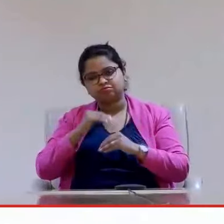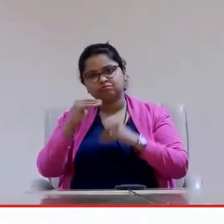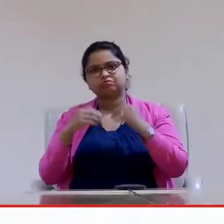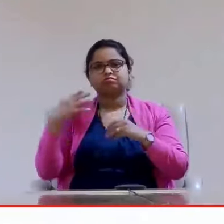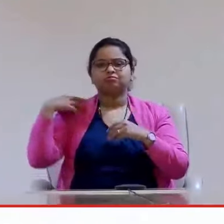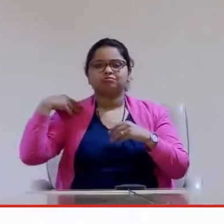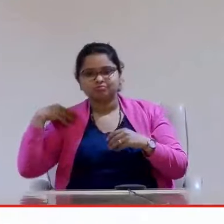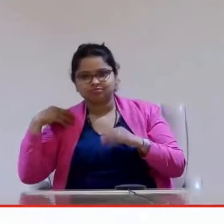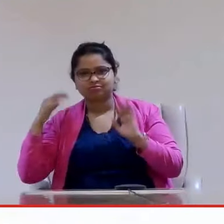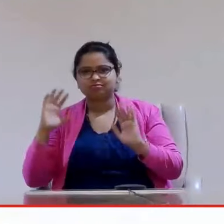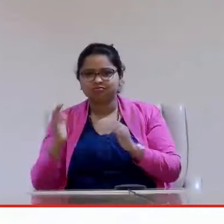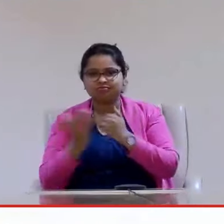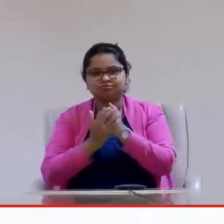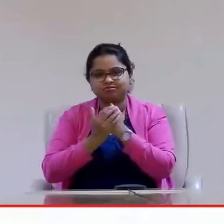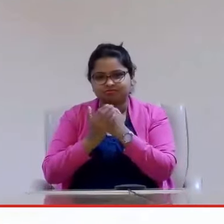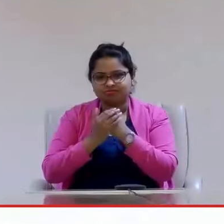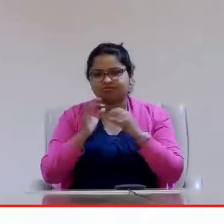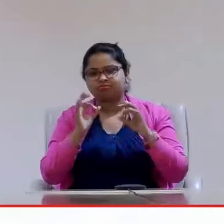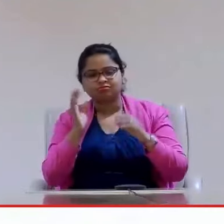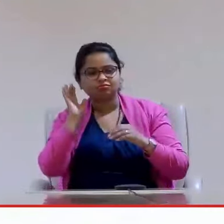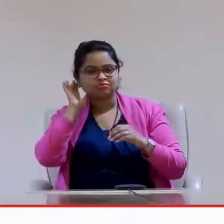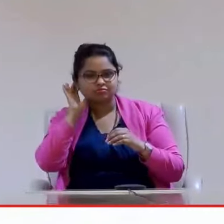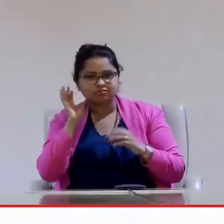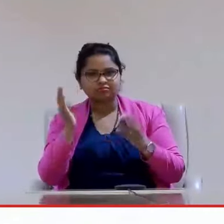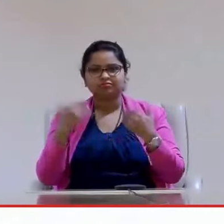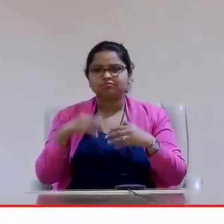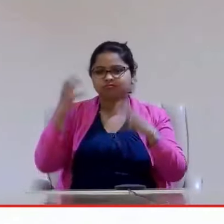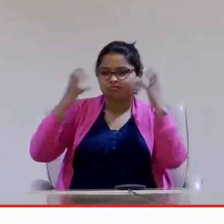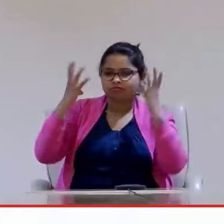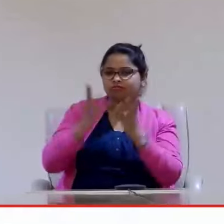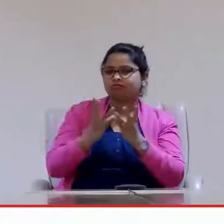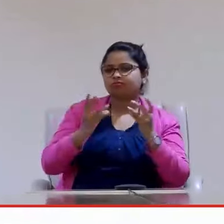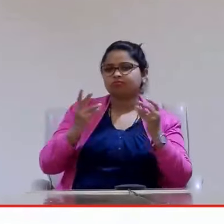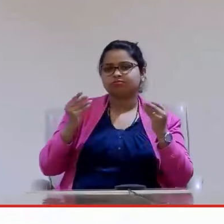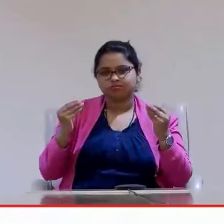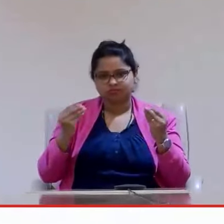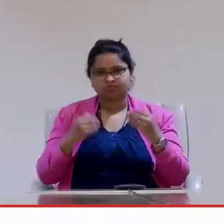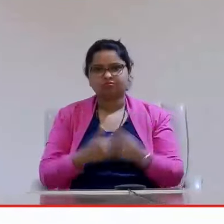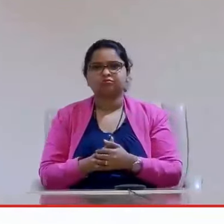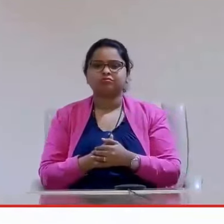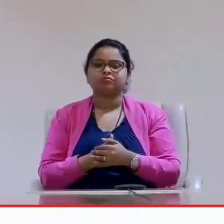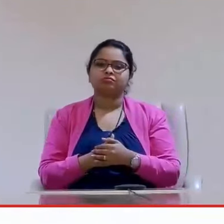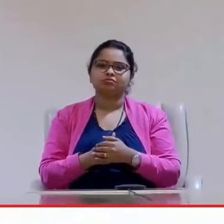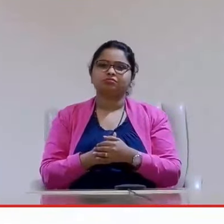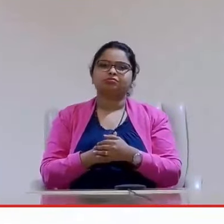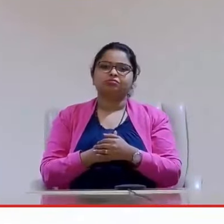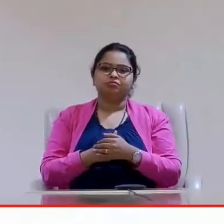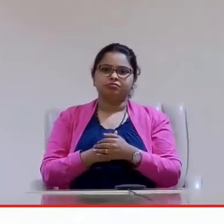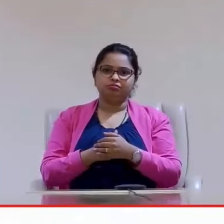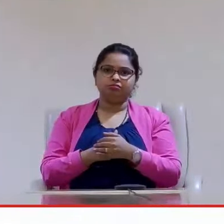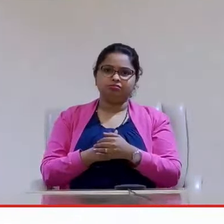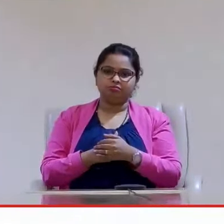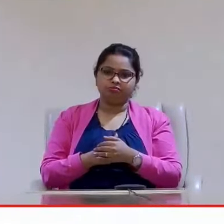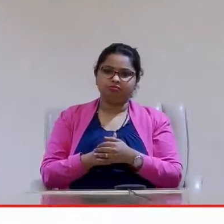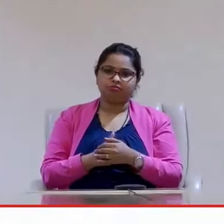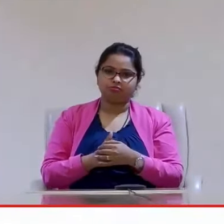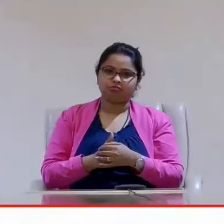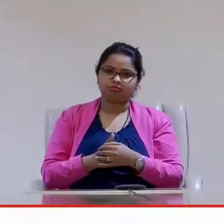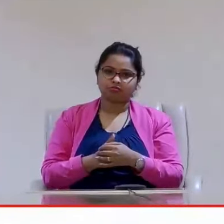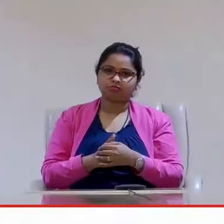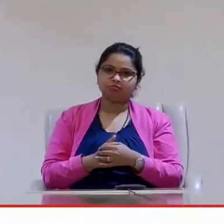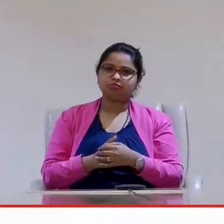to, you know, listen to our anxieties. So I think that is a great takeaway. So thank one you. Thing, you know, which I